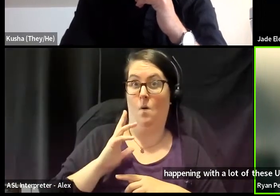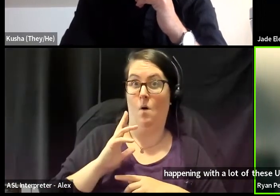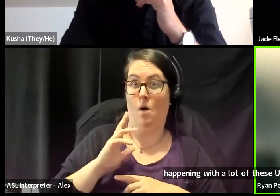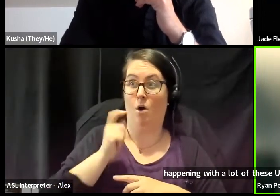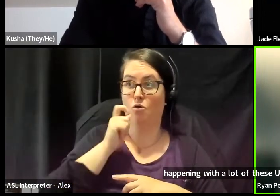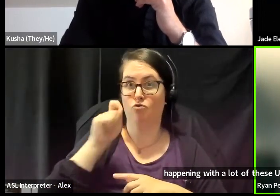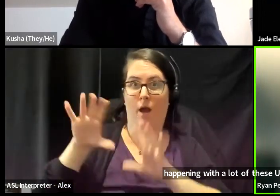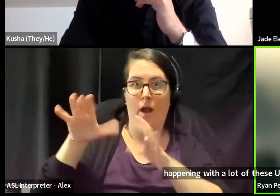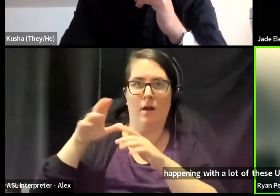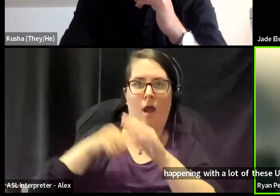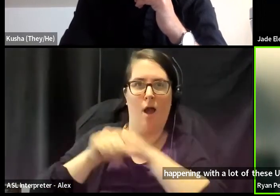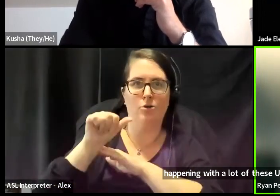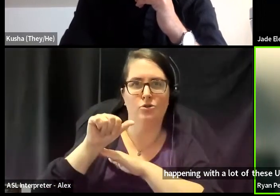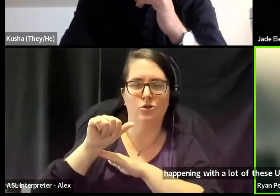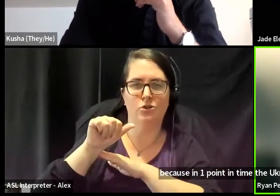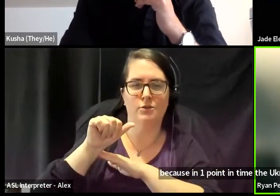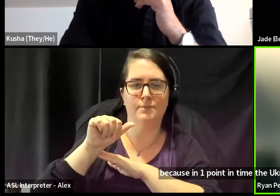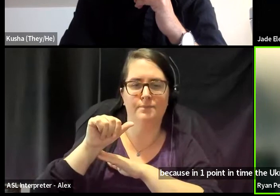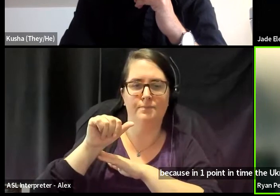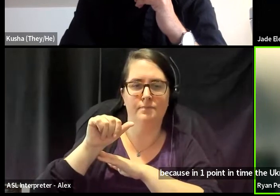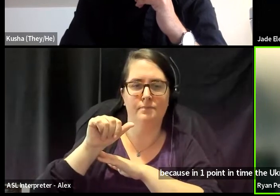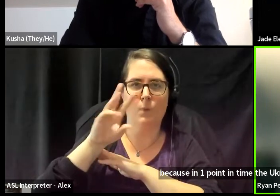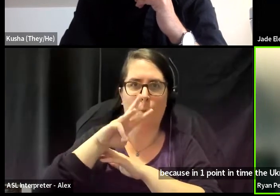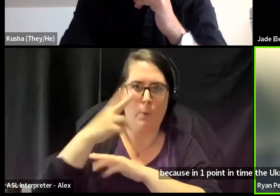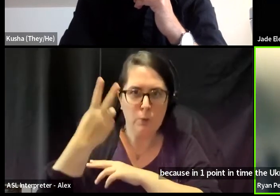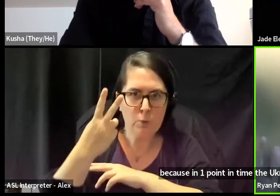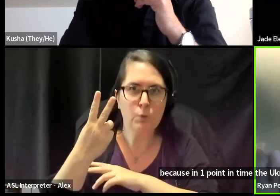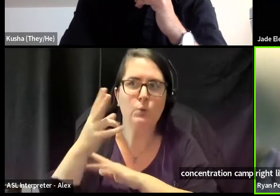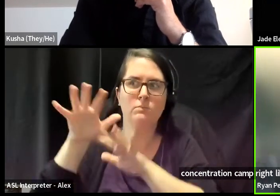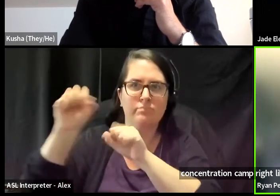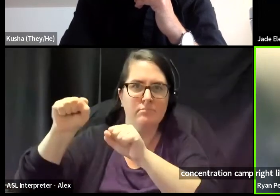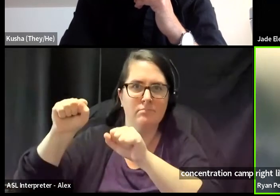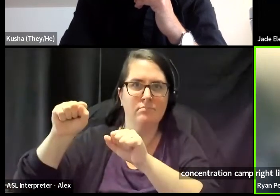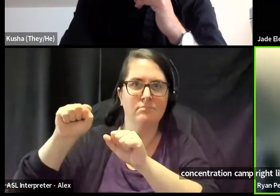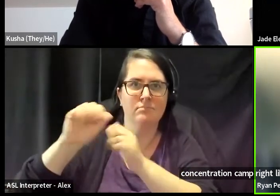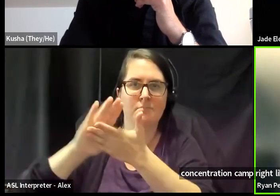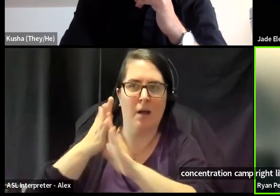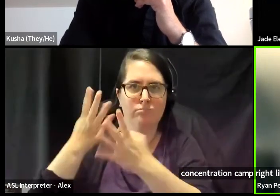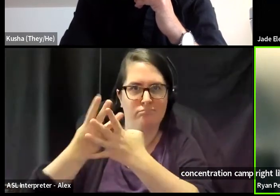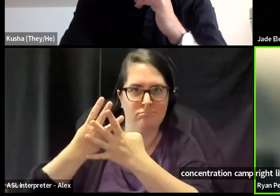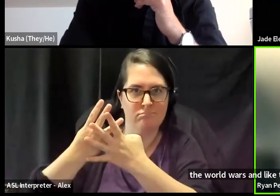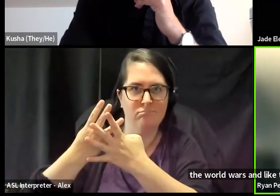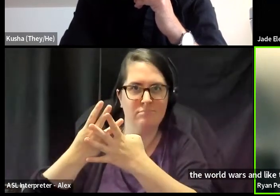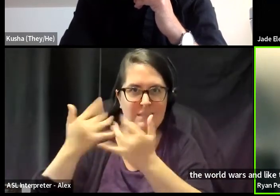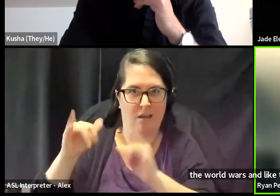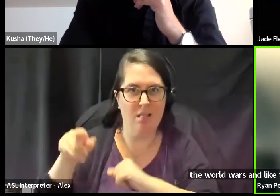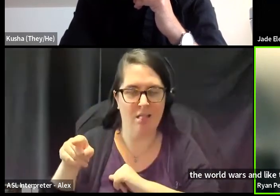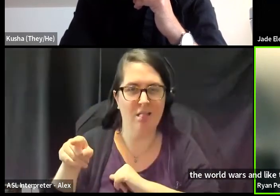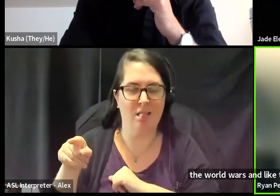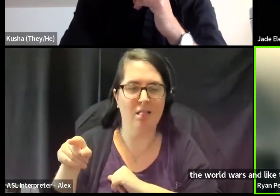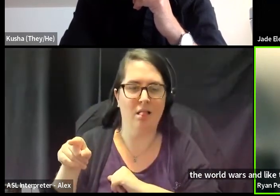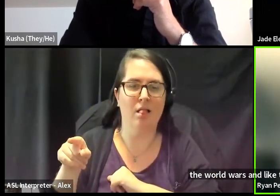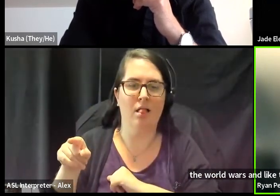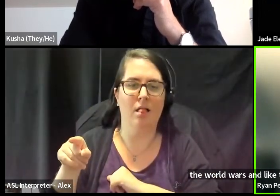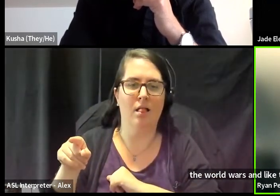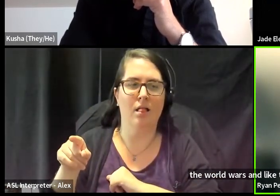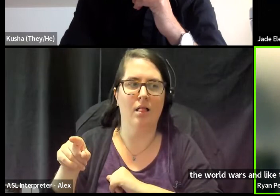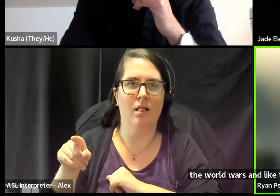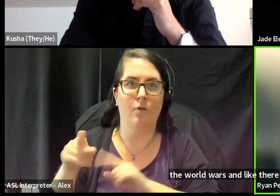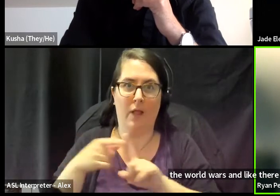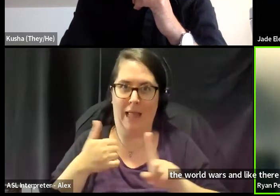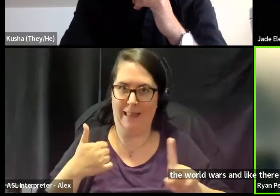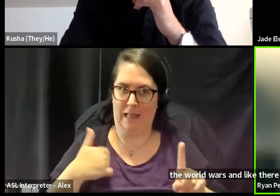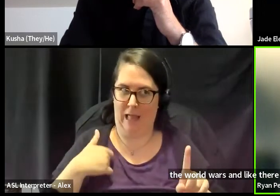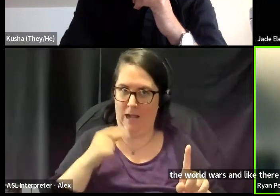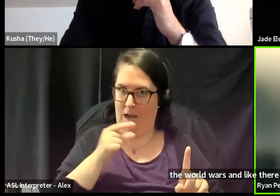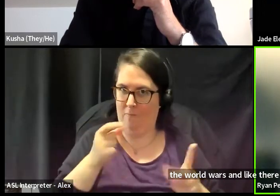concentration camp, right? Like during like the world wars and like there were actual like anti-Ukrainian discourse that was produced by the Canadian government,